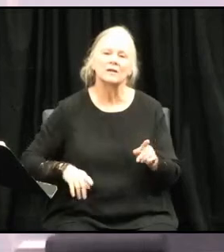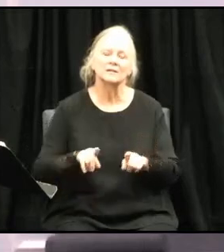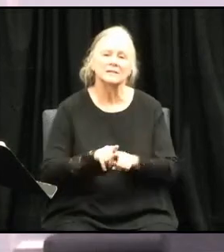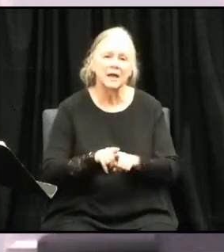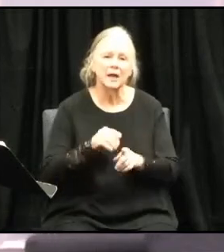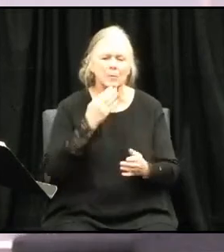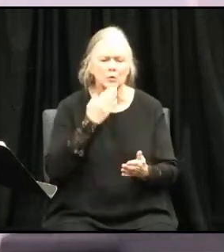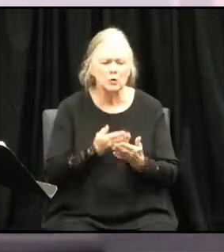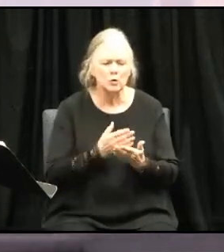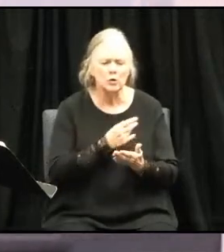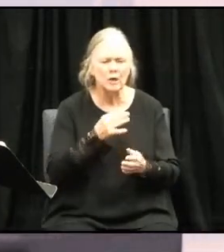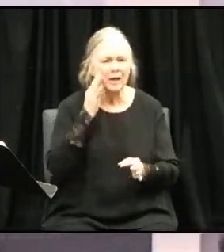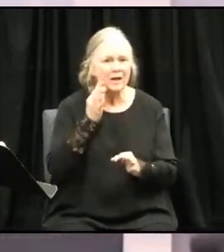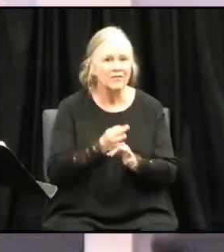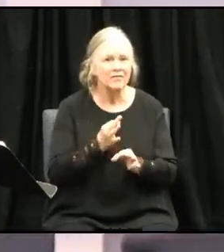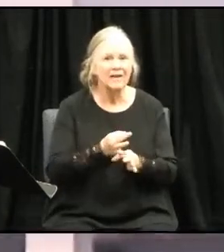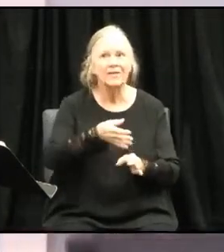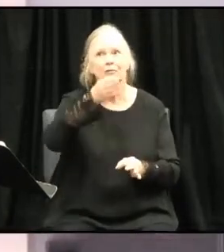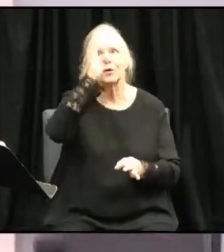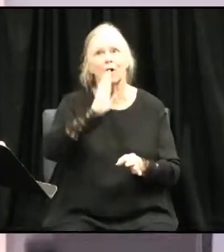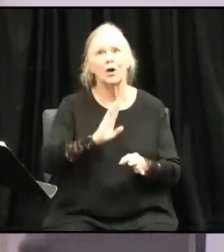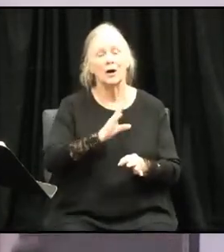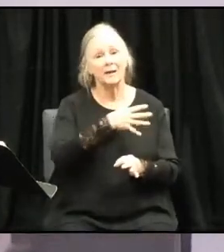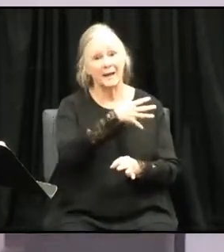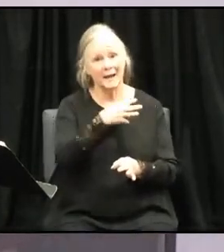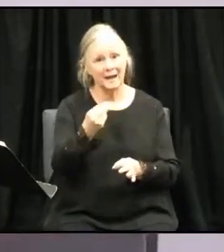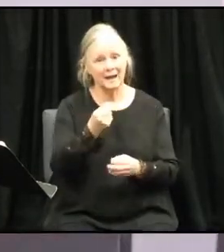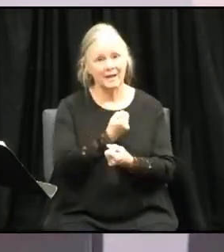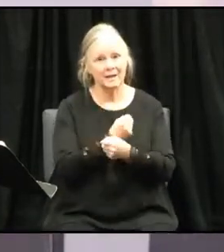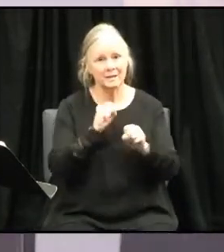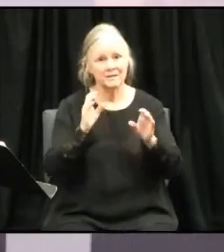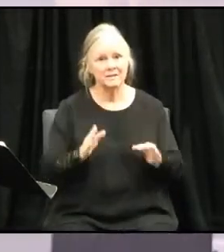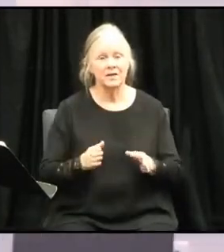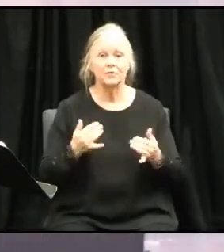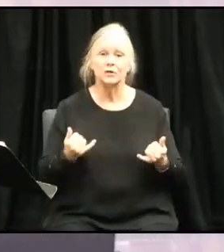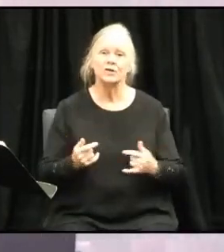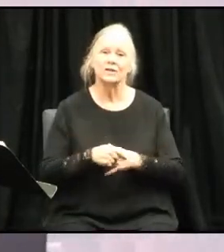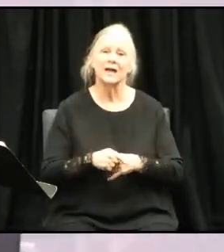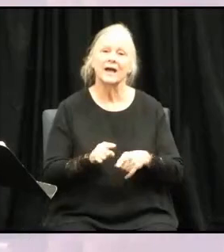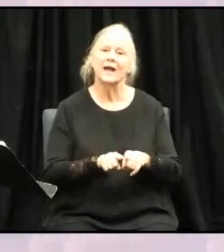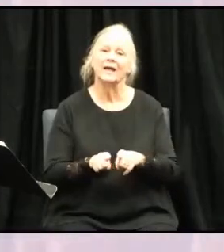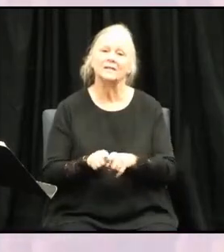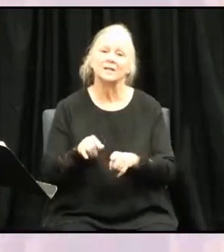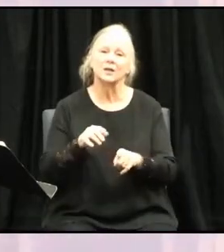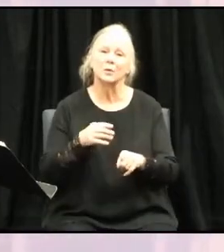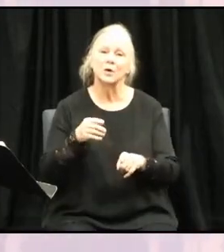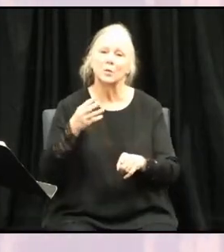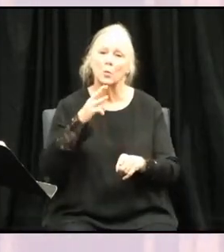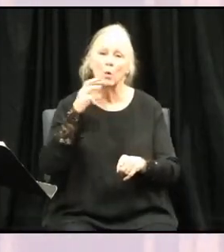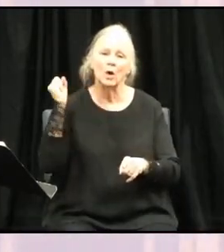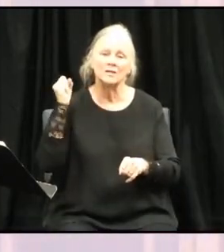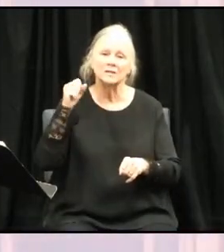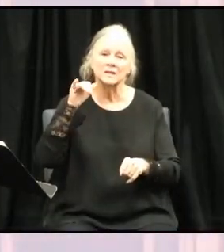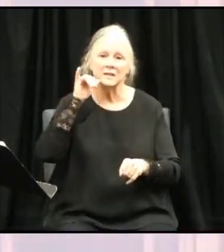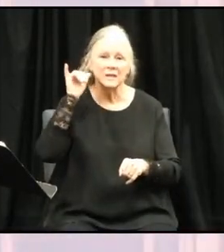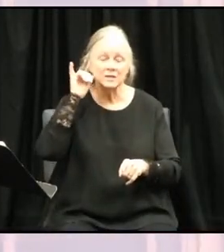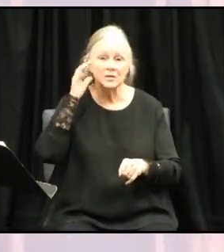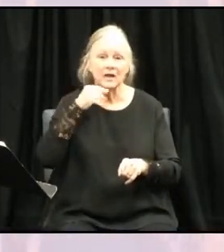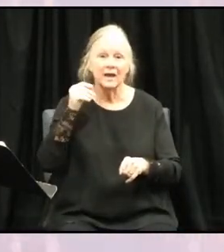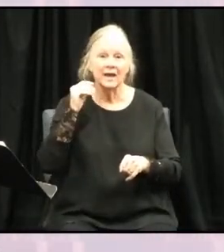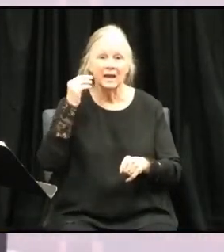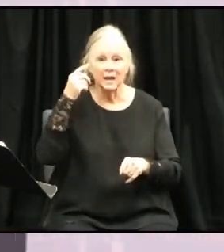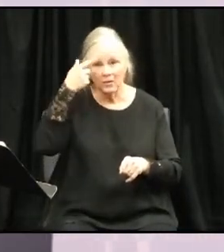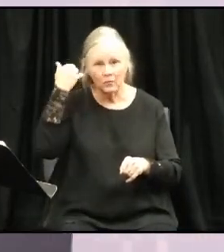faithful God and Savior, today as He was yesterday and as He will forever be.